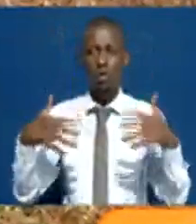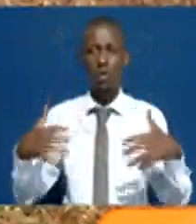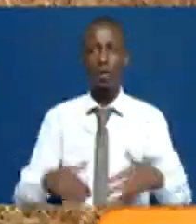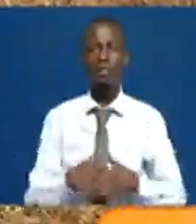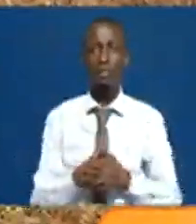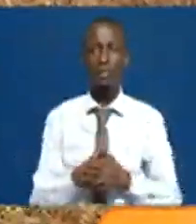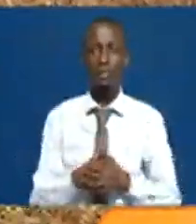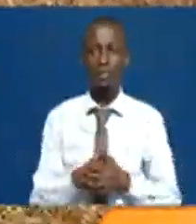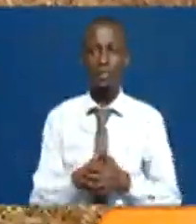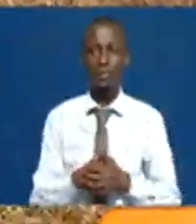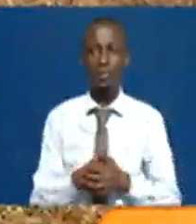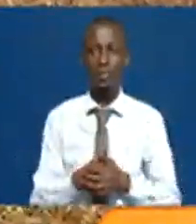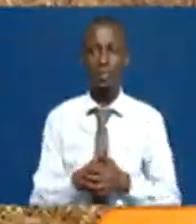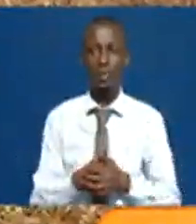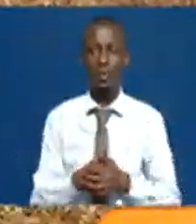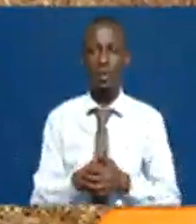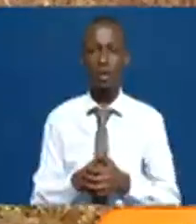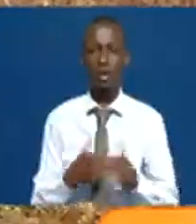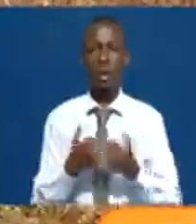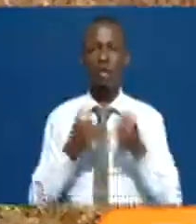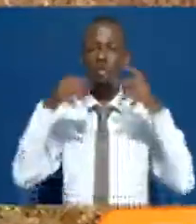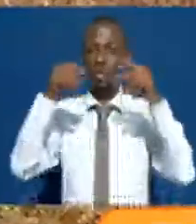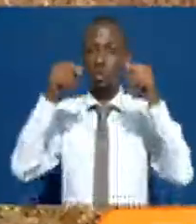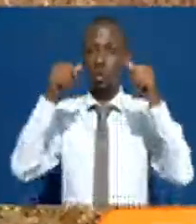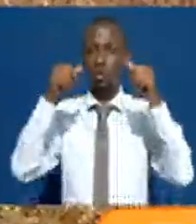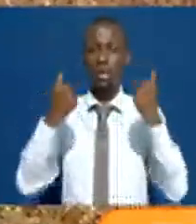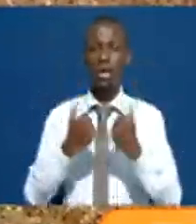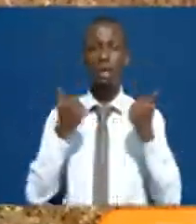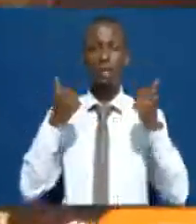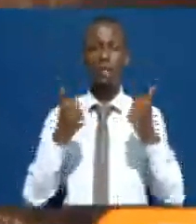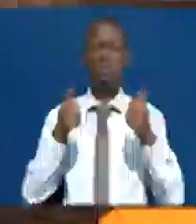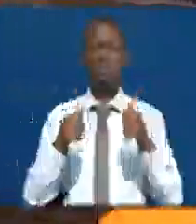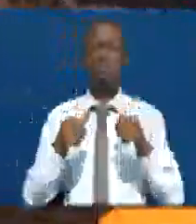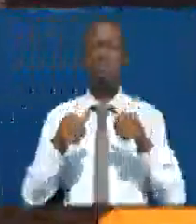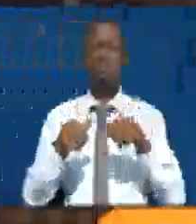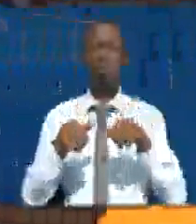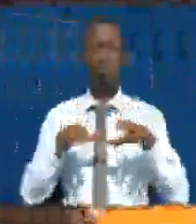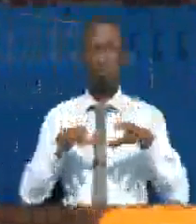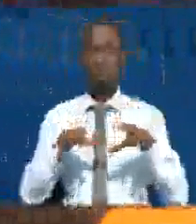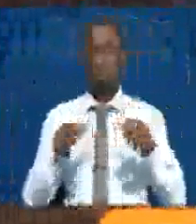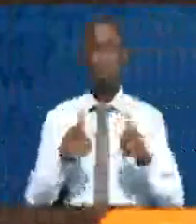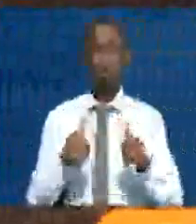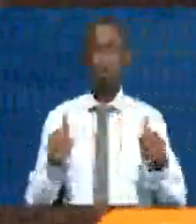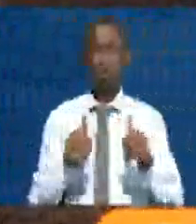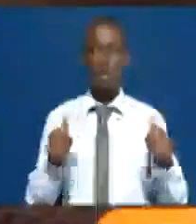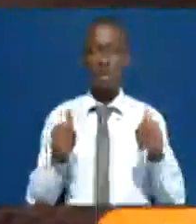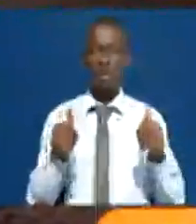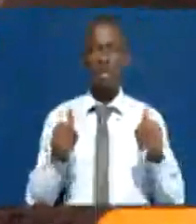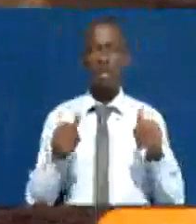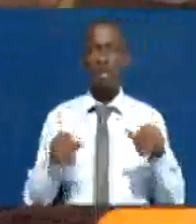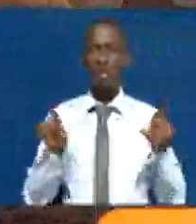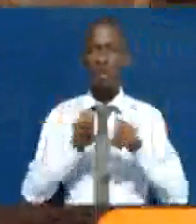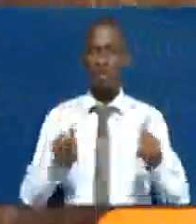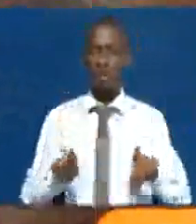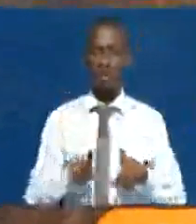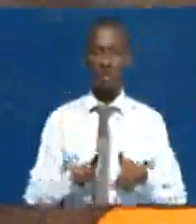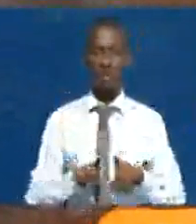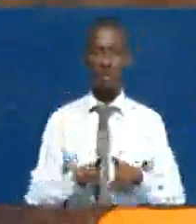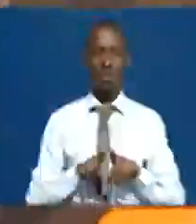In deep tillage, the soil is loosened using a chisel plow. Soils with dense layer are fractured while causing